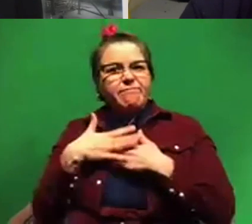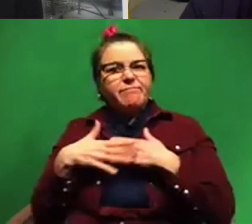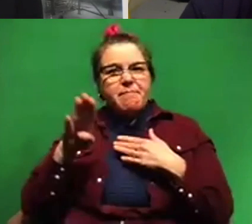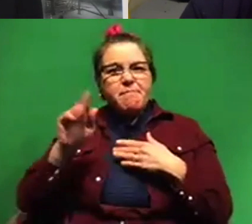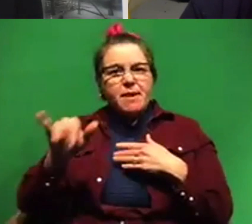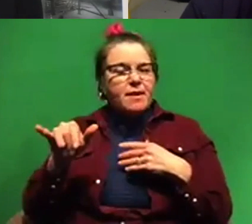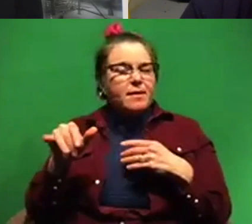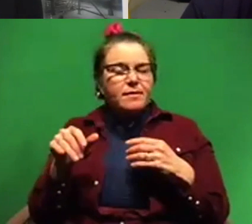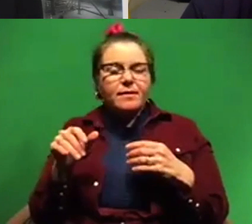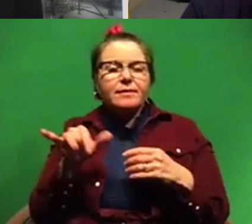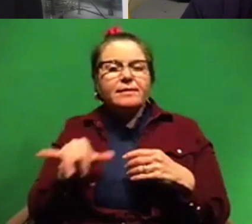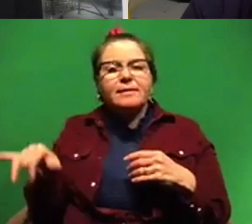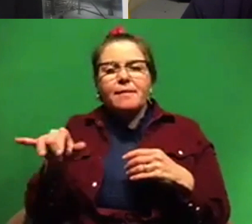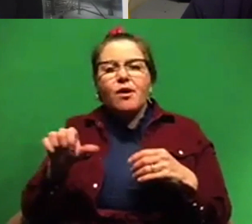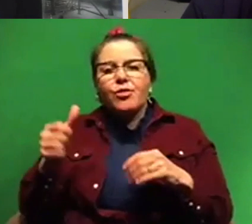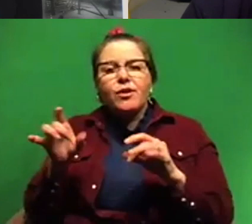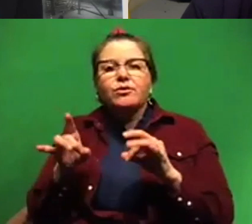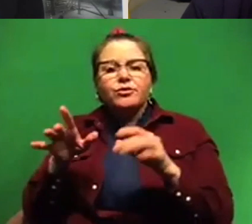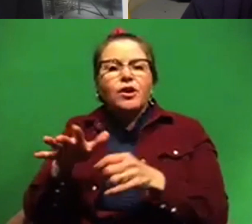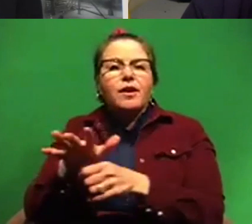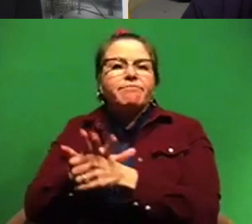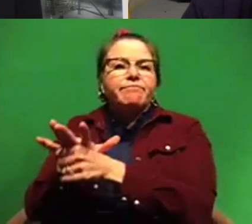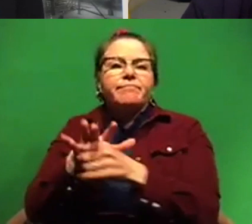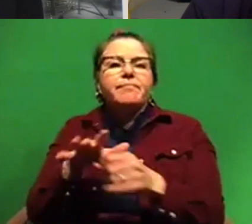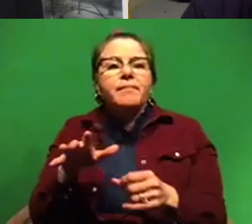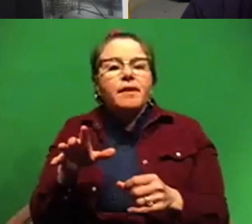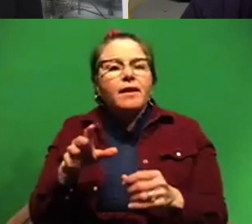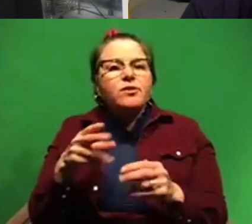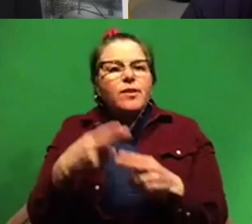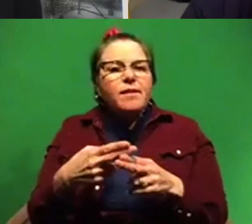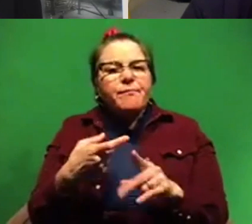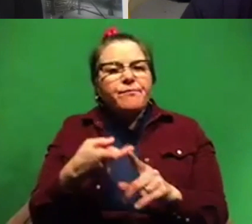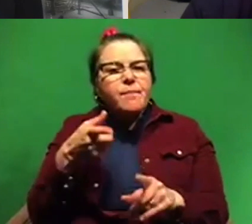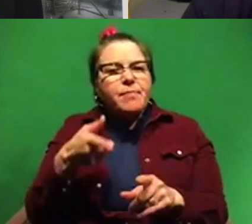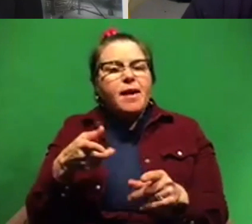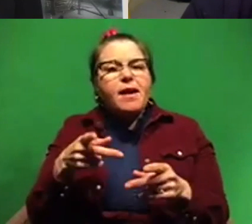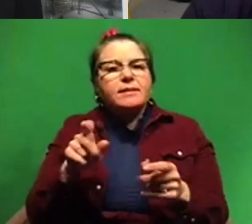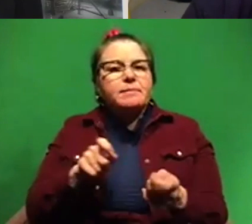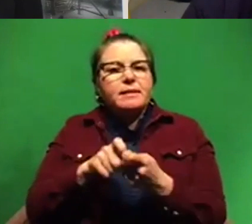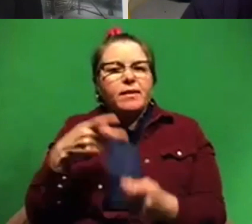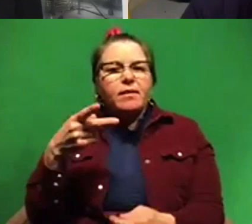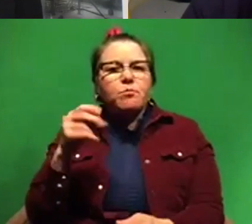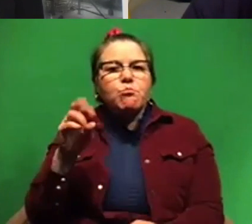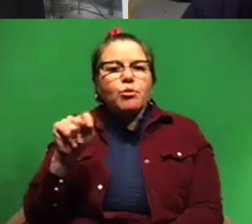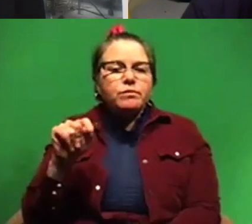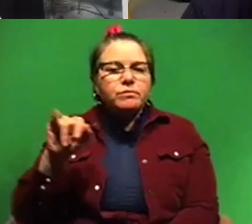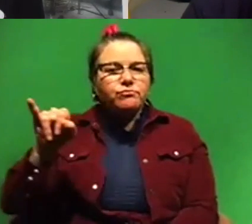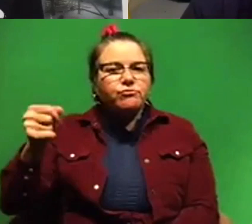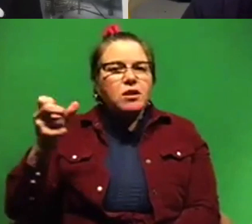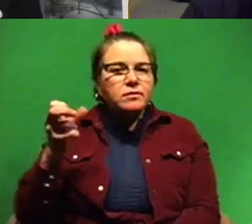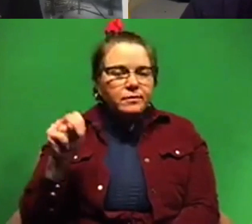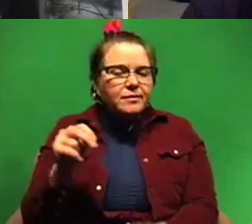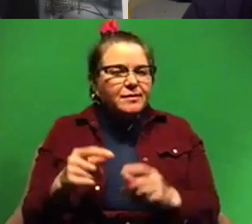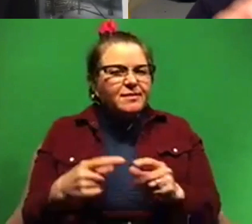coastal harbors and bays, and that's where they got their name from that Port Jackson. Yeah, it is a unique name.